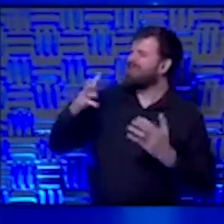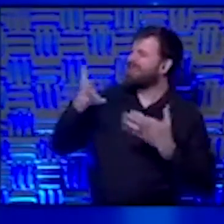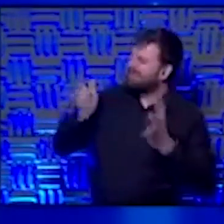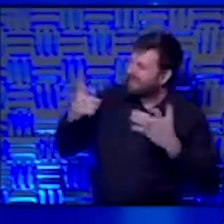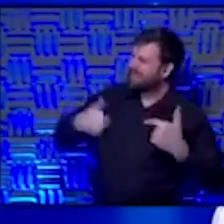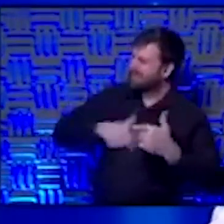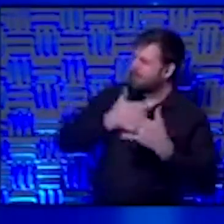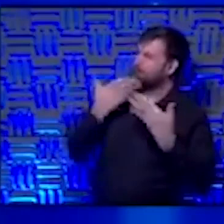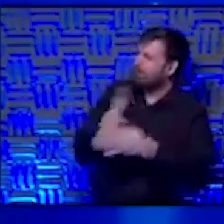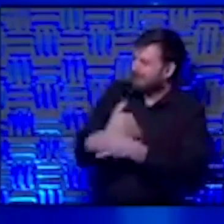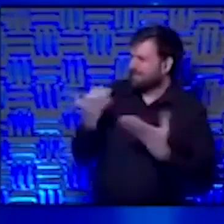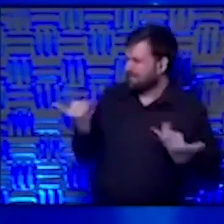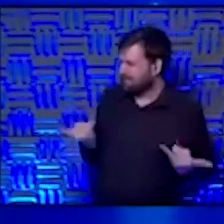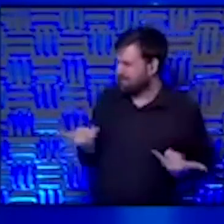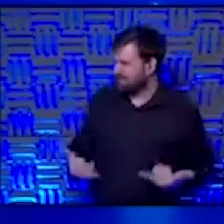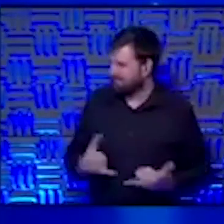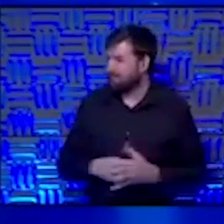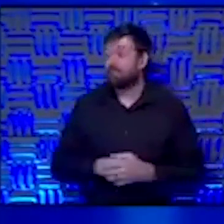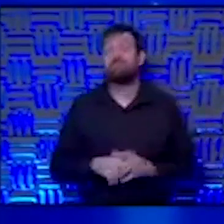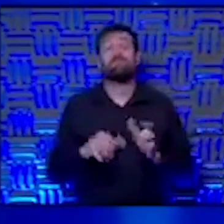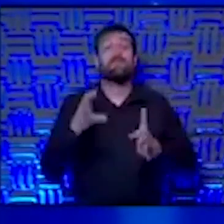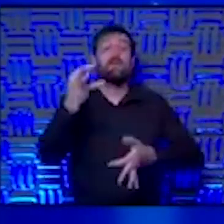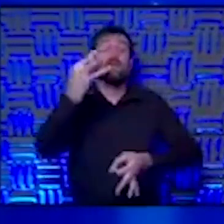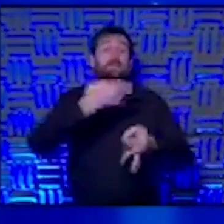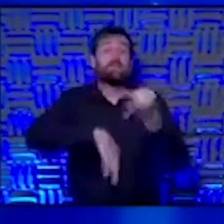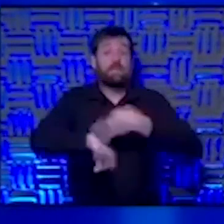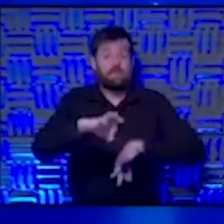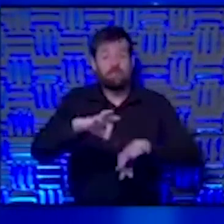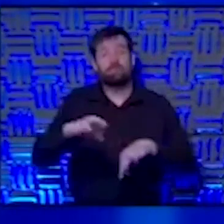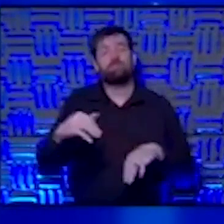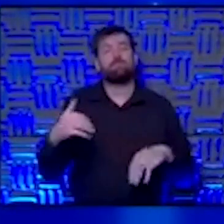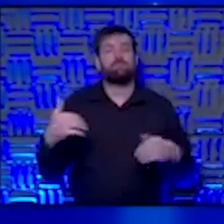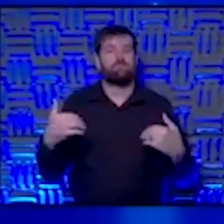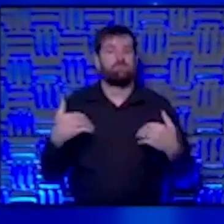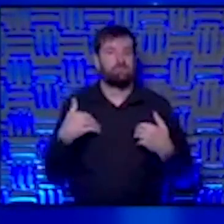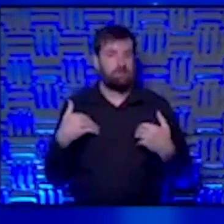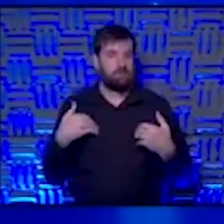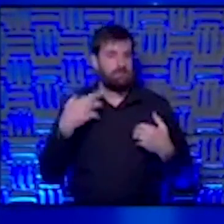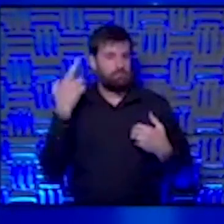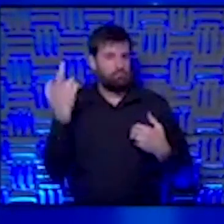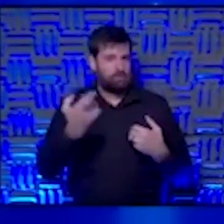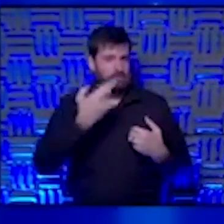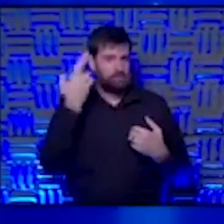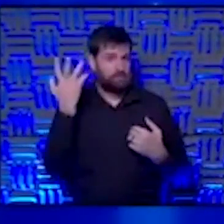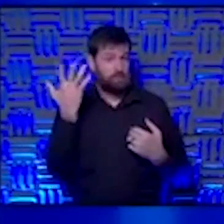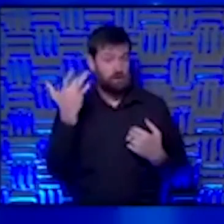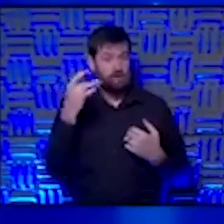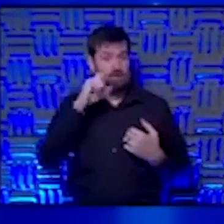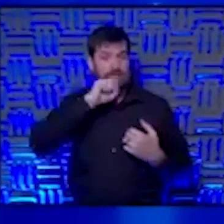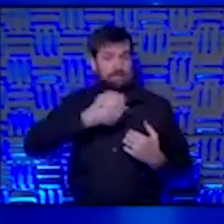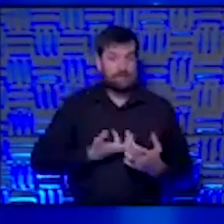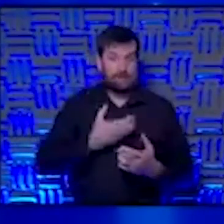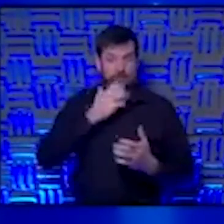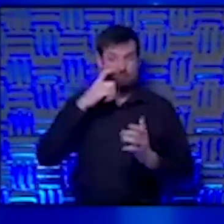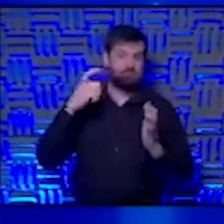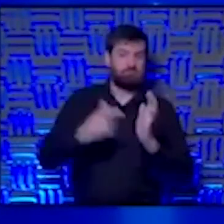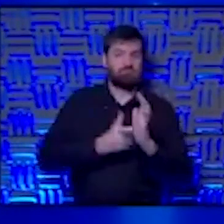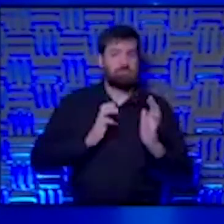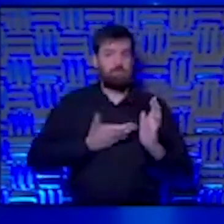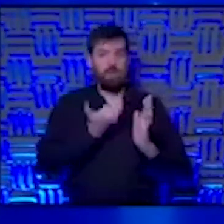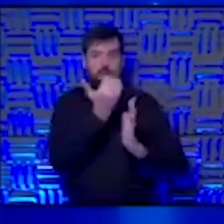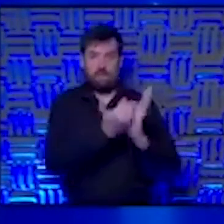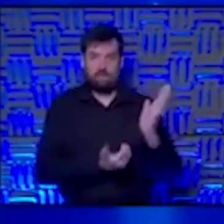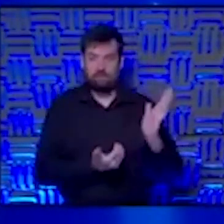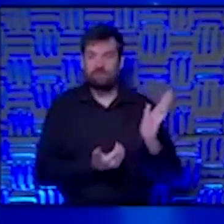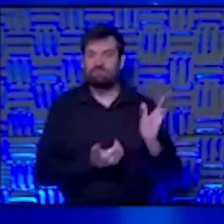cool. But instead, we have a reason to do that. Santa got a hold of our list,